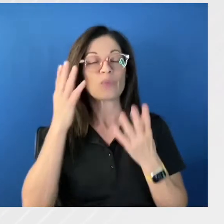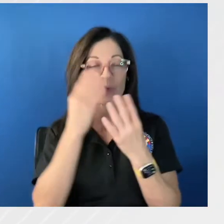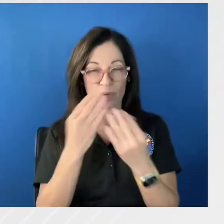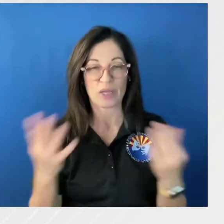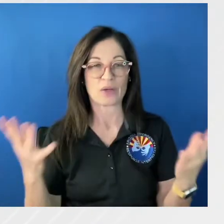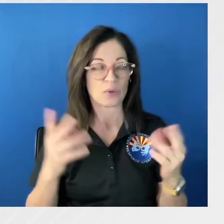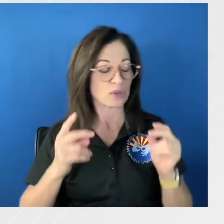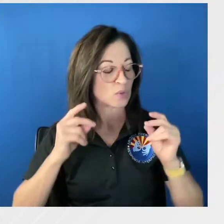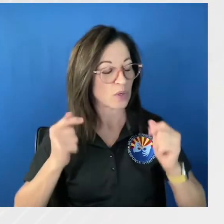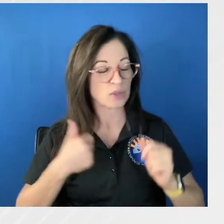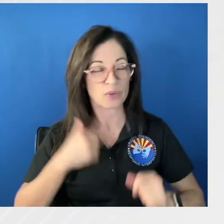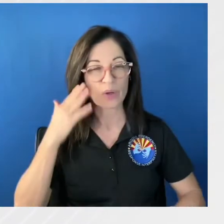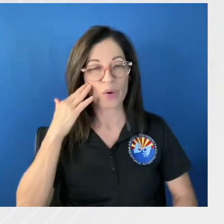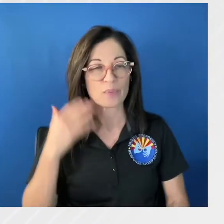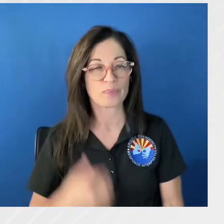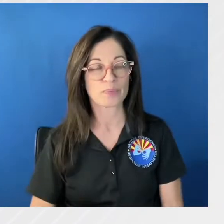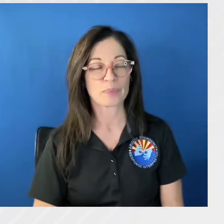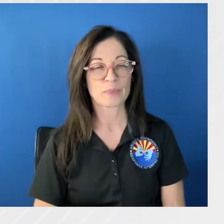as we know.